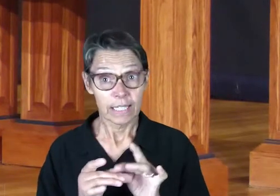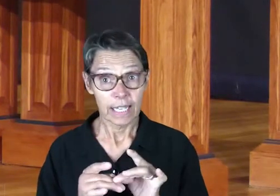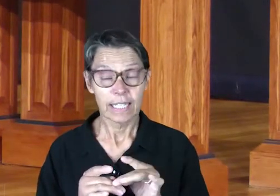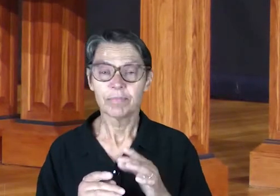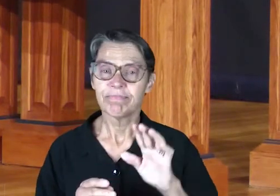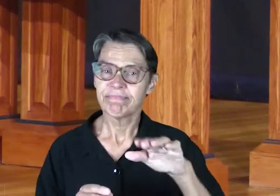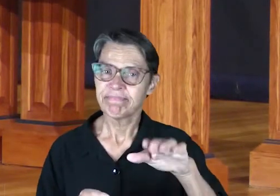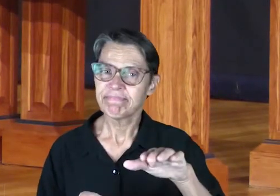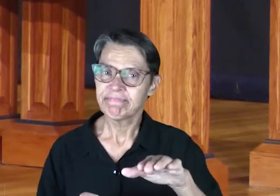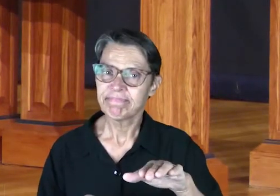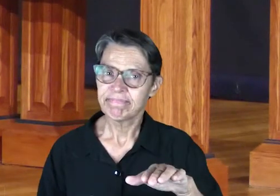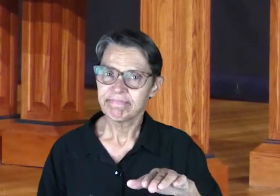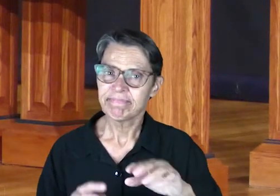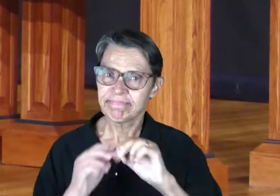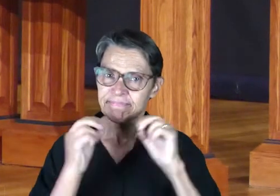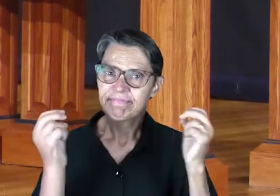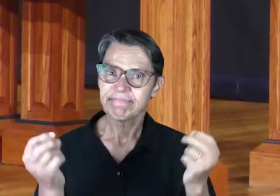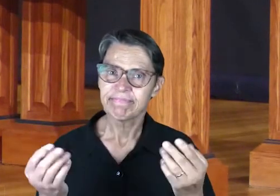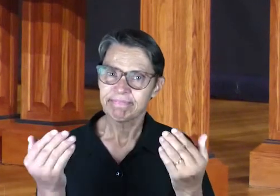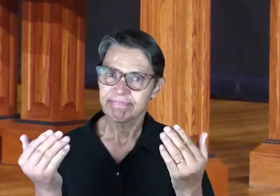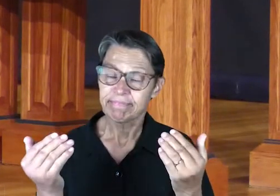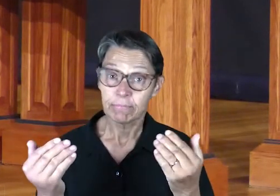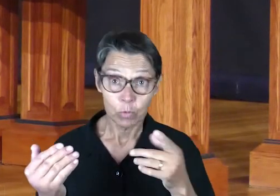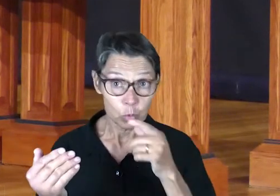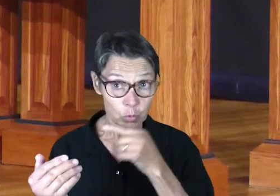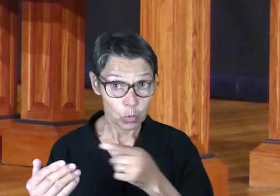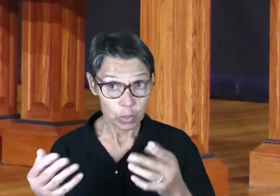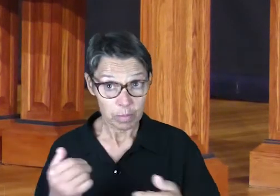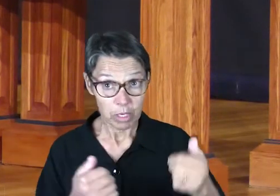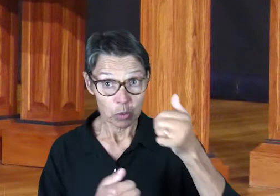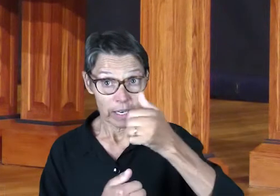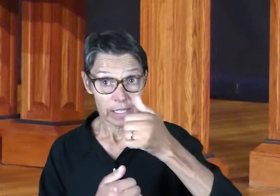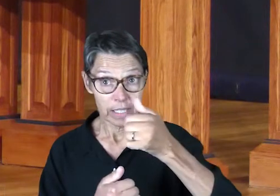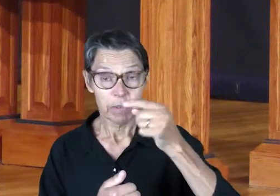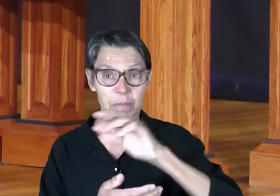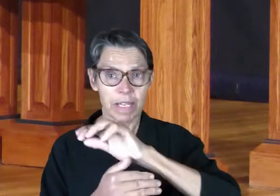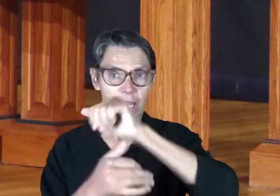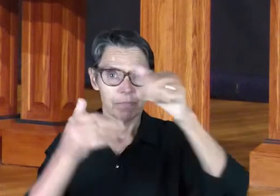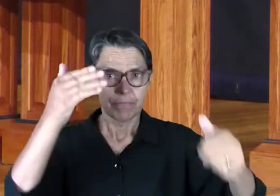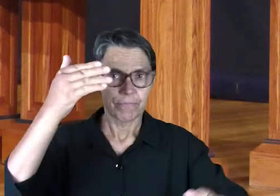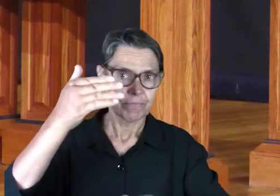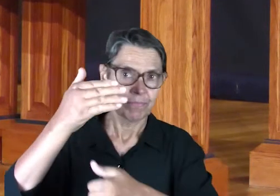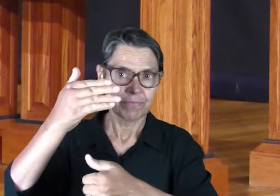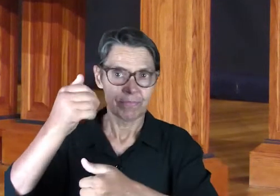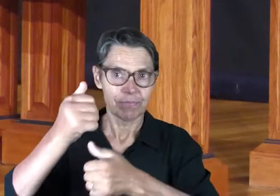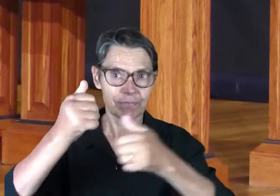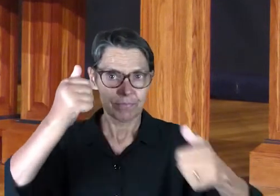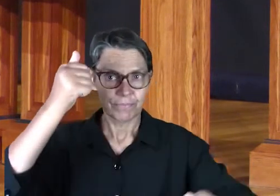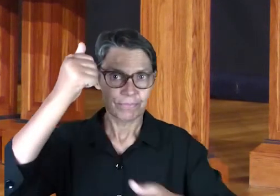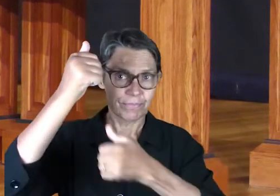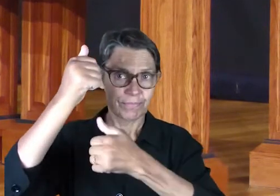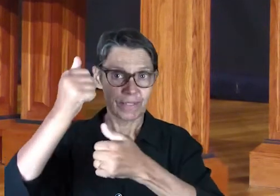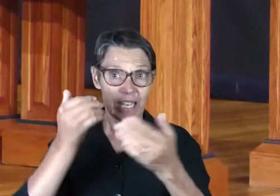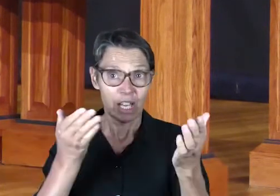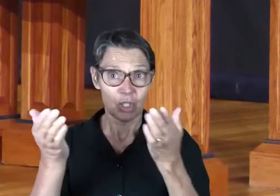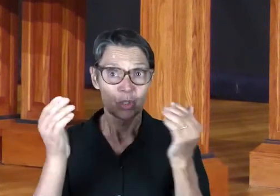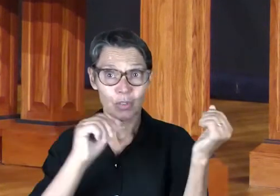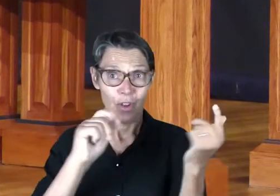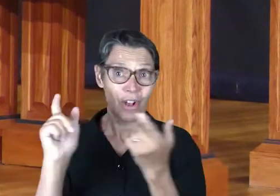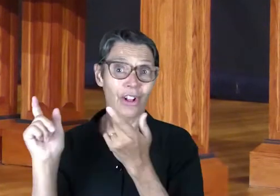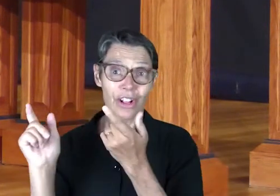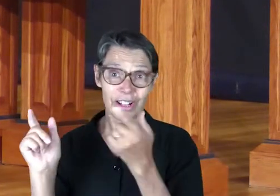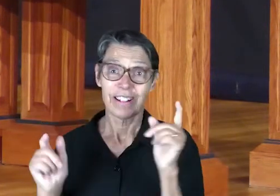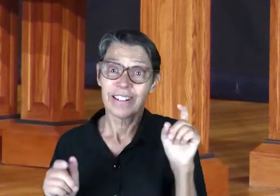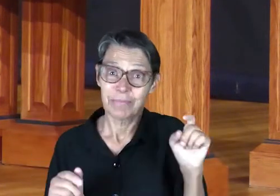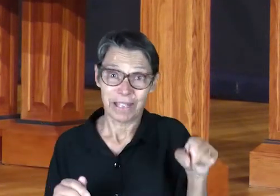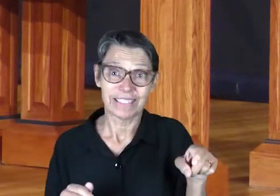So he says, you know, the one who wants to be the greatest must be the least of all